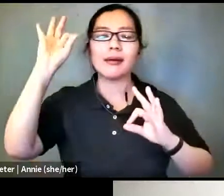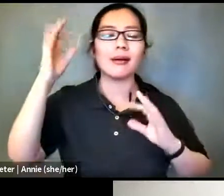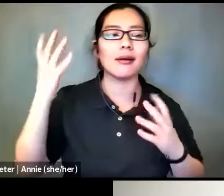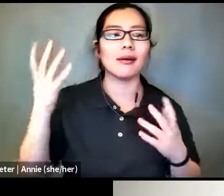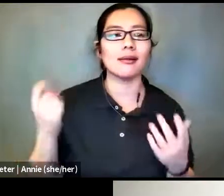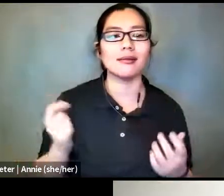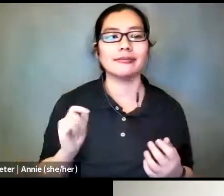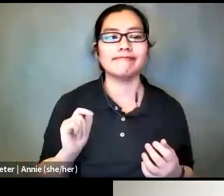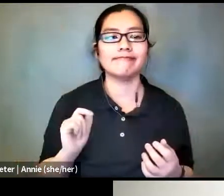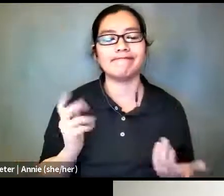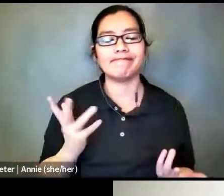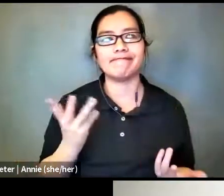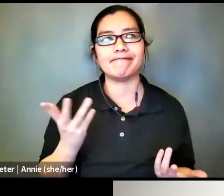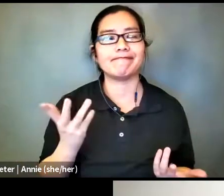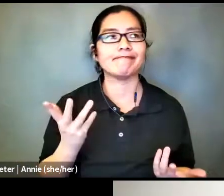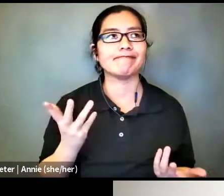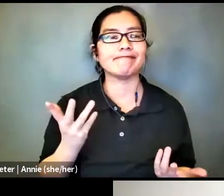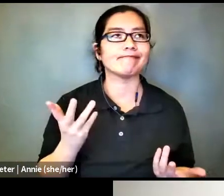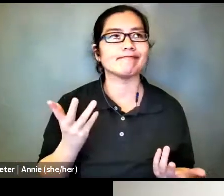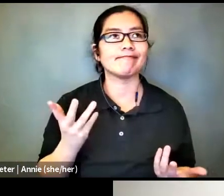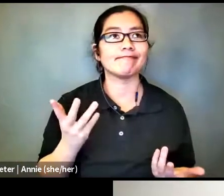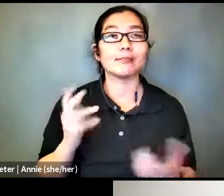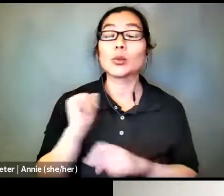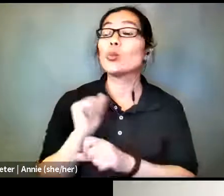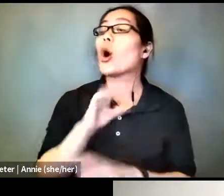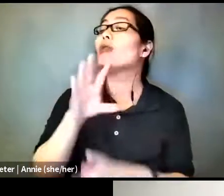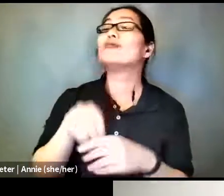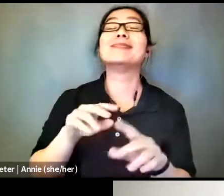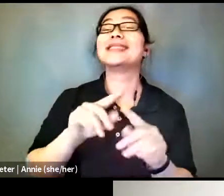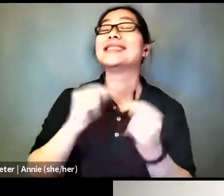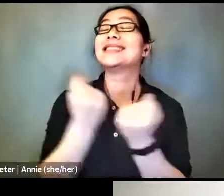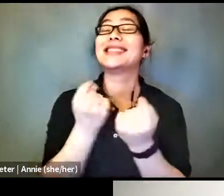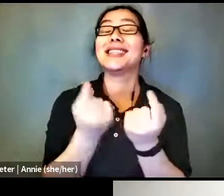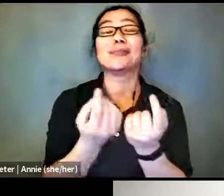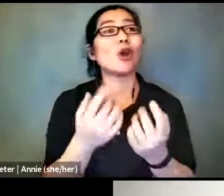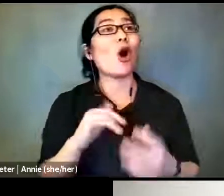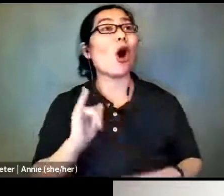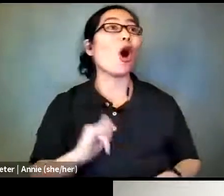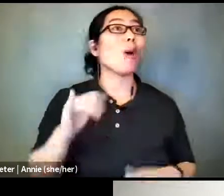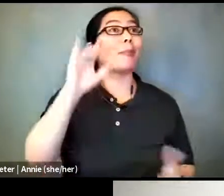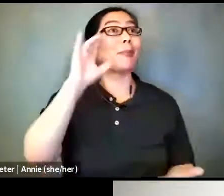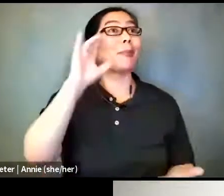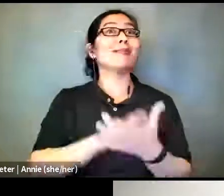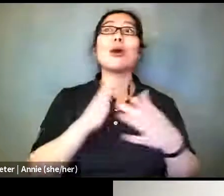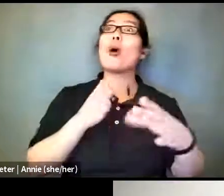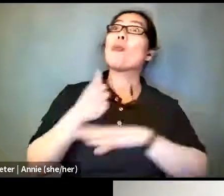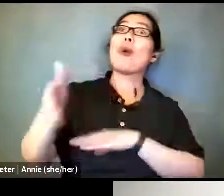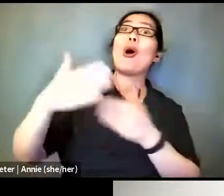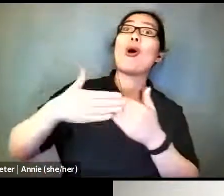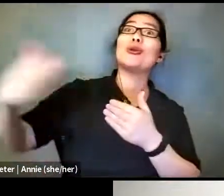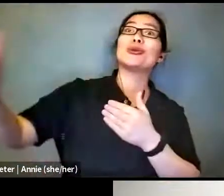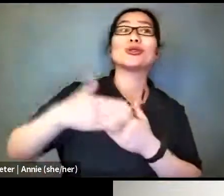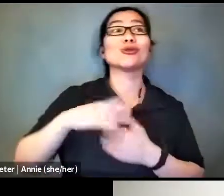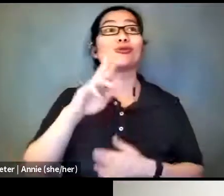thinking in my teens that we were in a post-racial society, that was wrong,